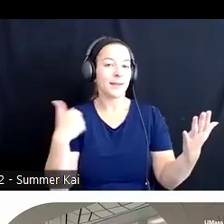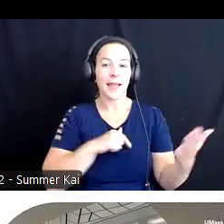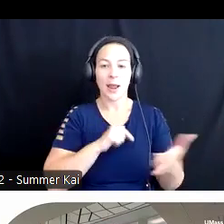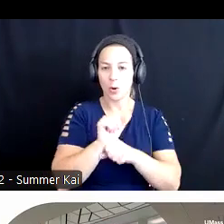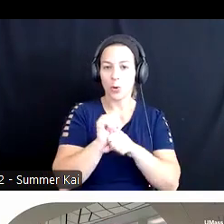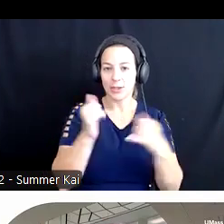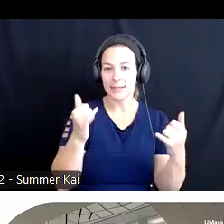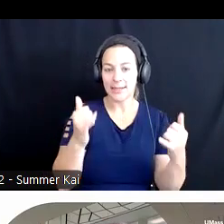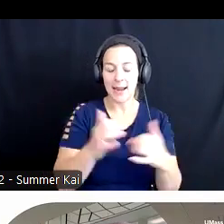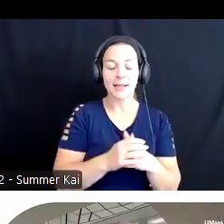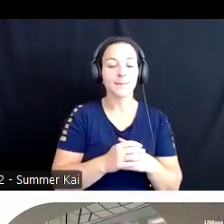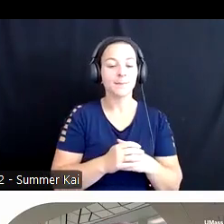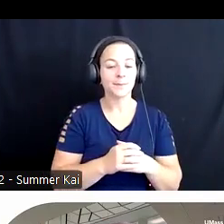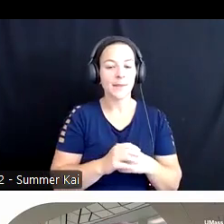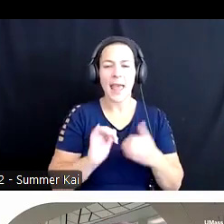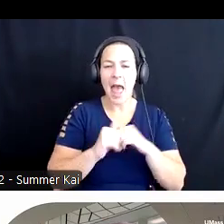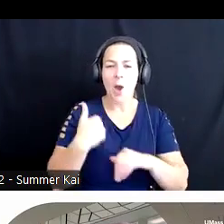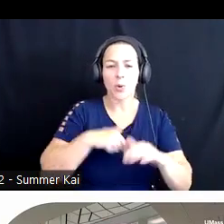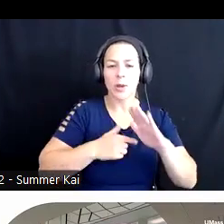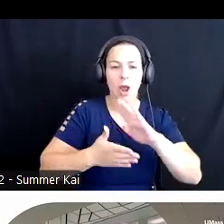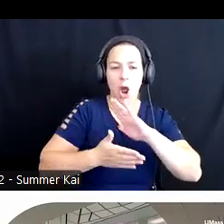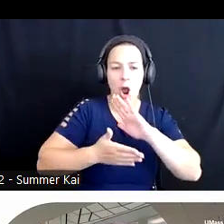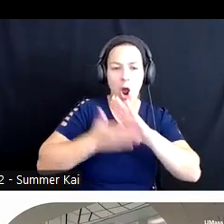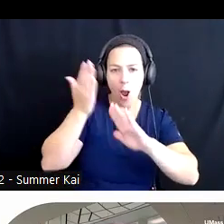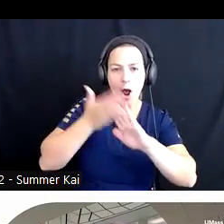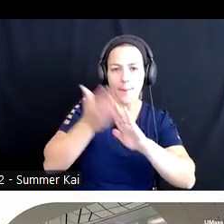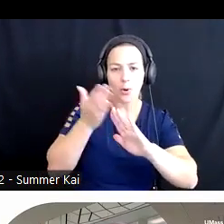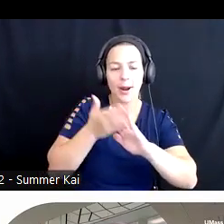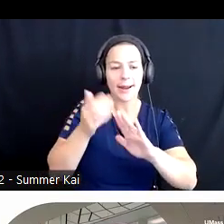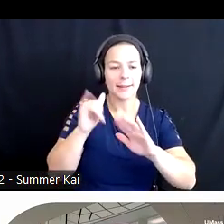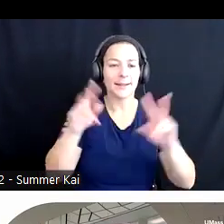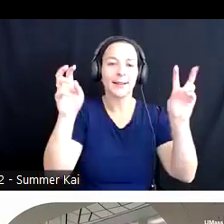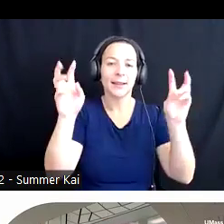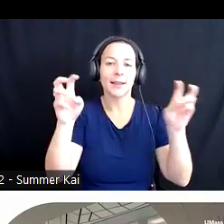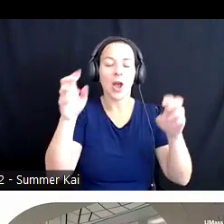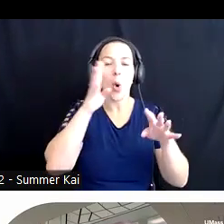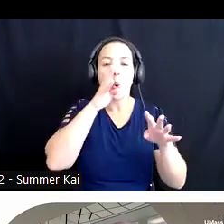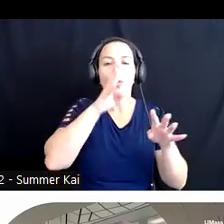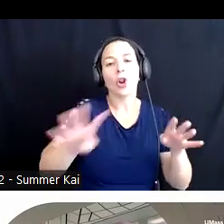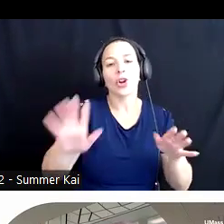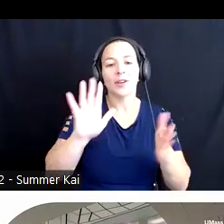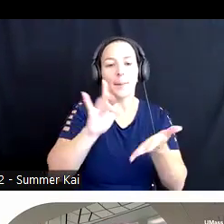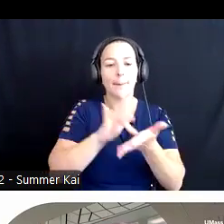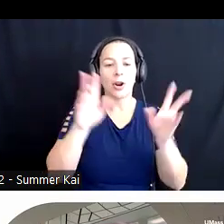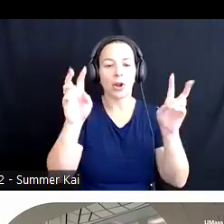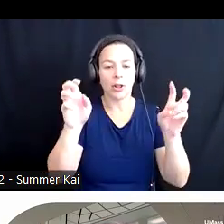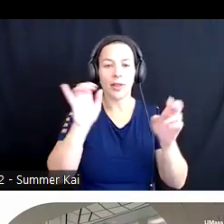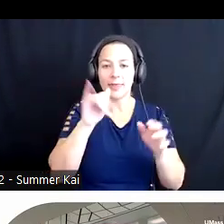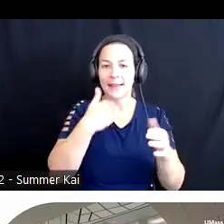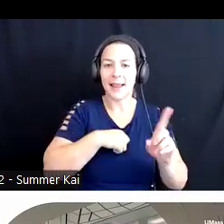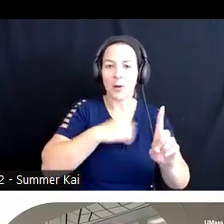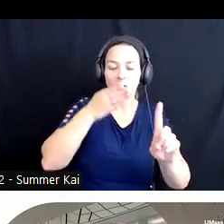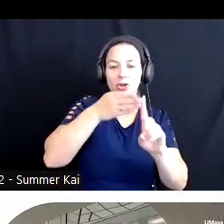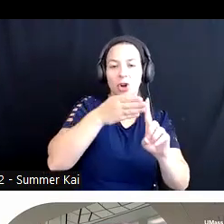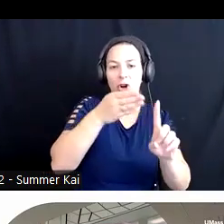today, is how do we operationalize a definition of the overlooked middle, which is the target market that we're focused on, the